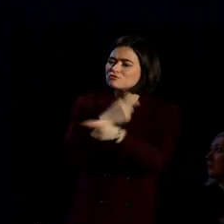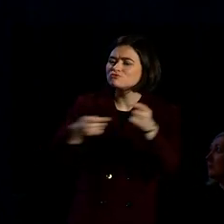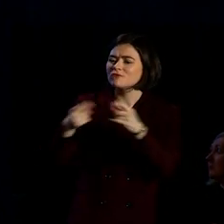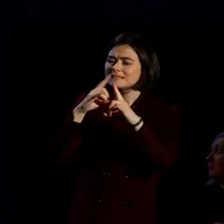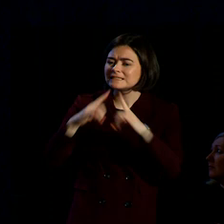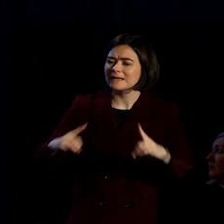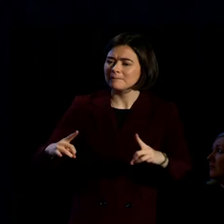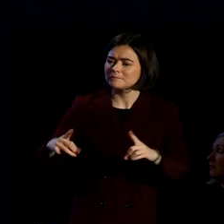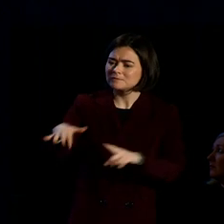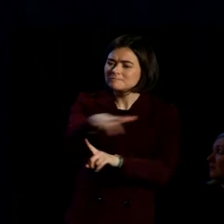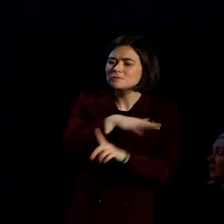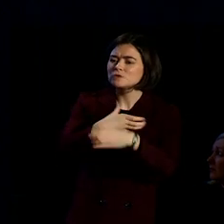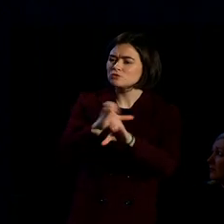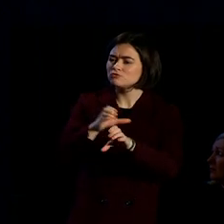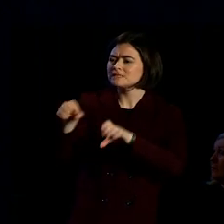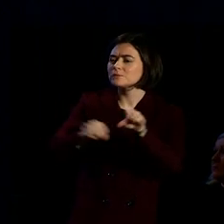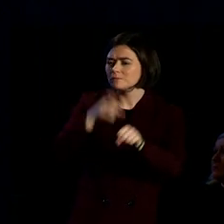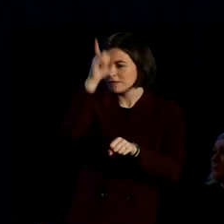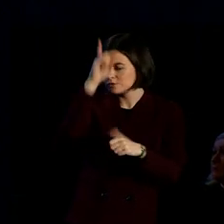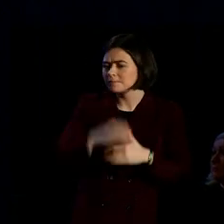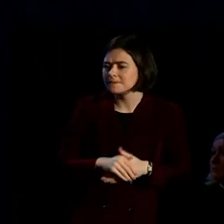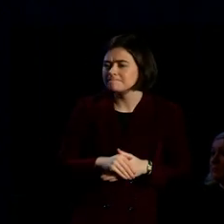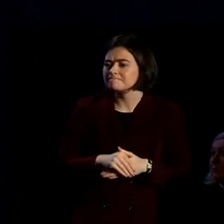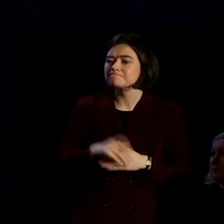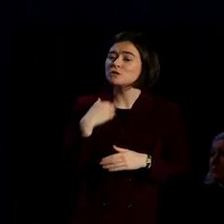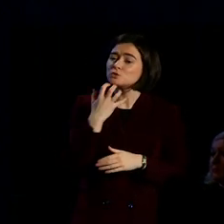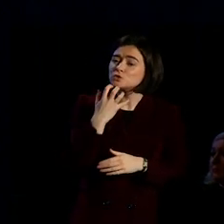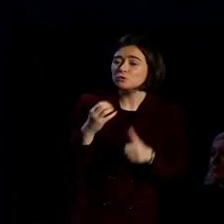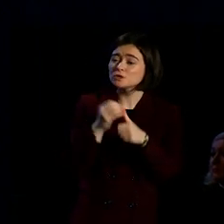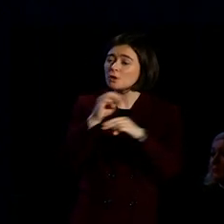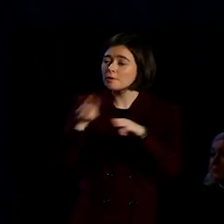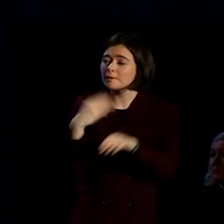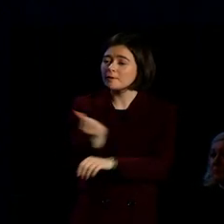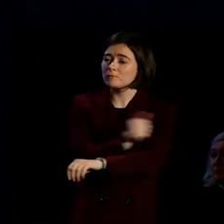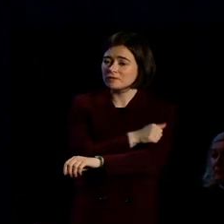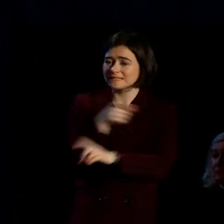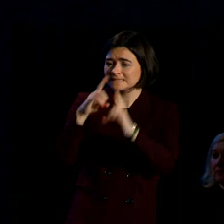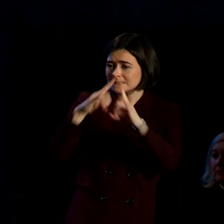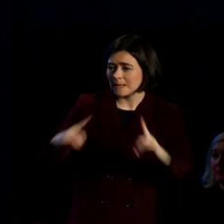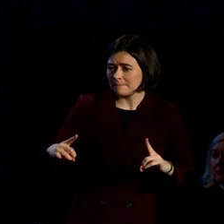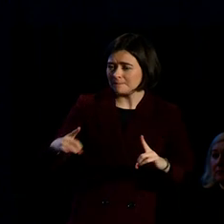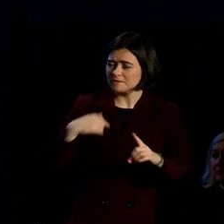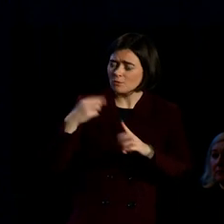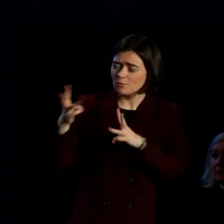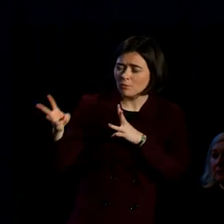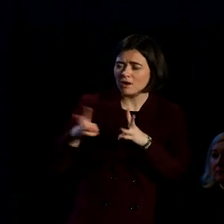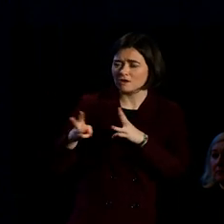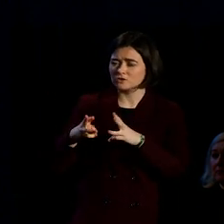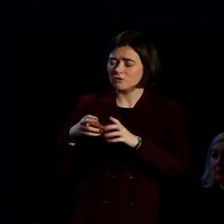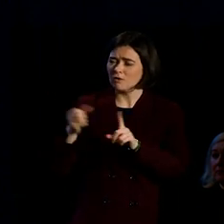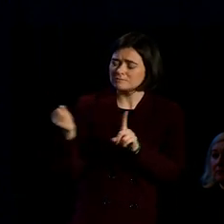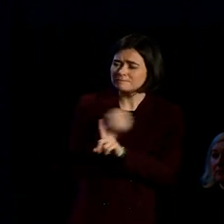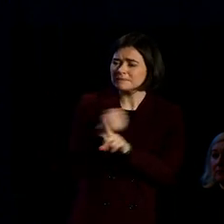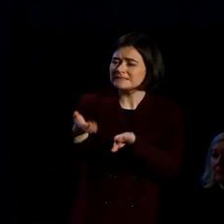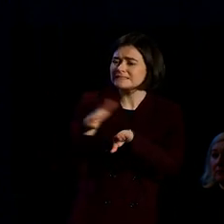occupied by Nazi Germany. Jews and others incarcerated in these camps were worked or beaten to death,